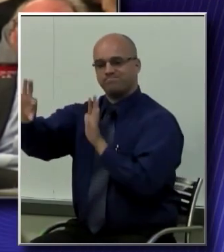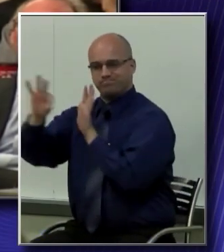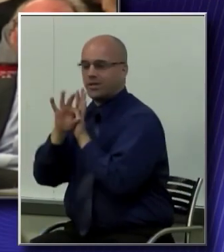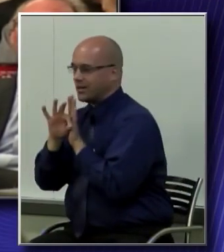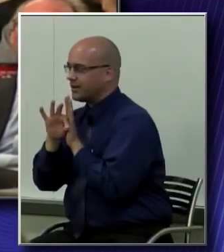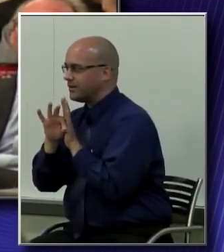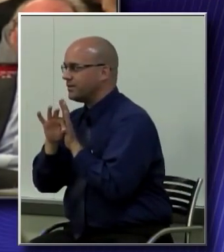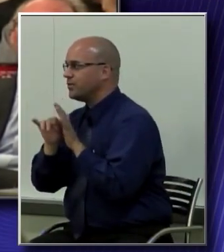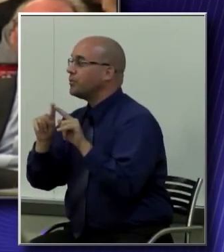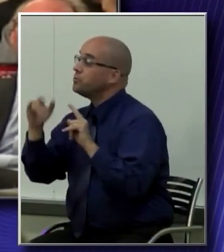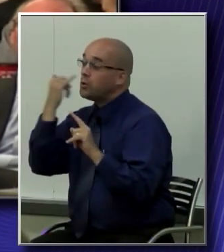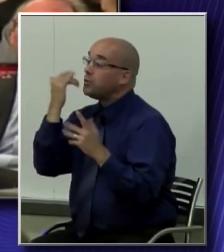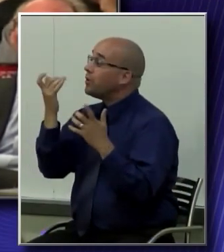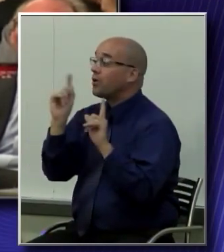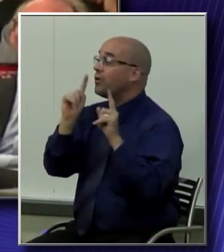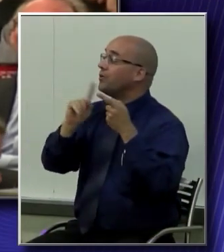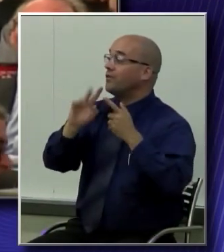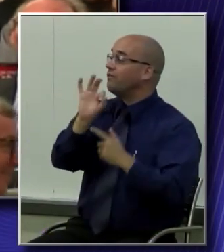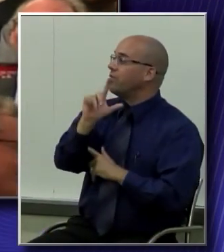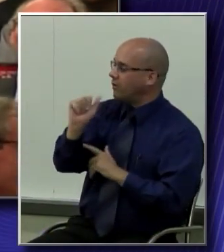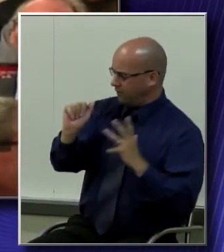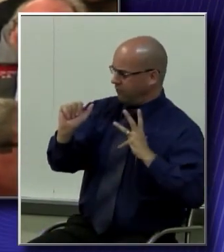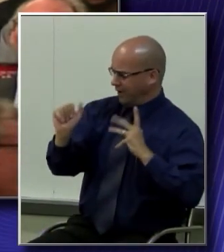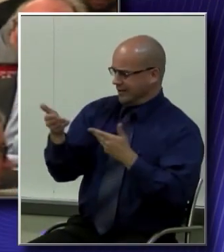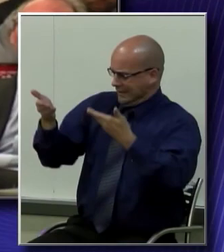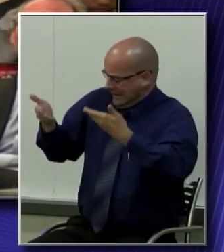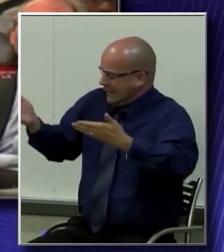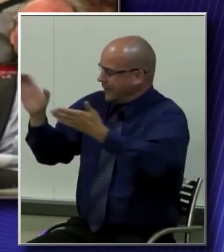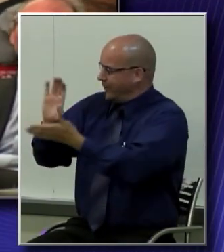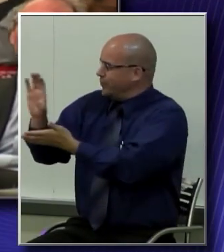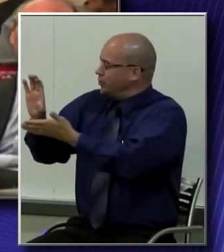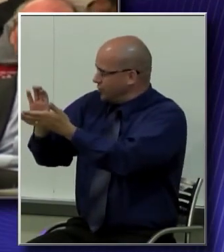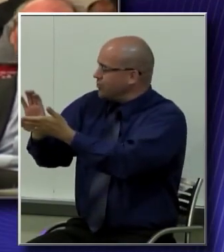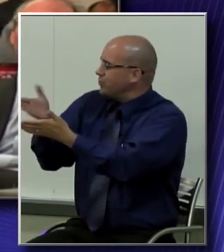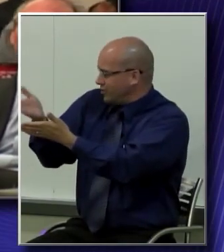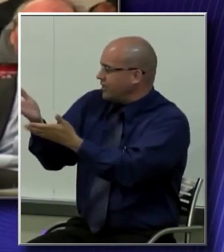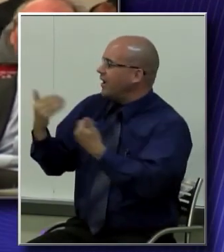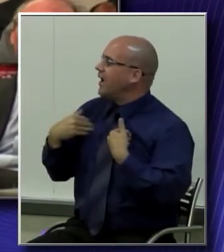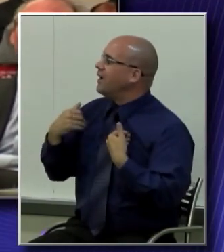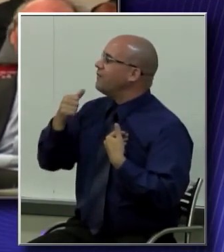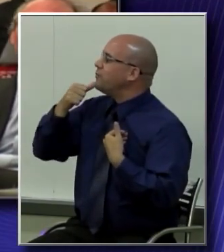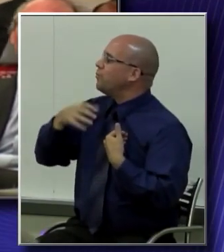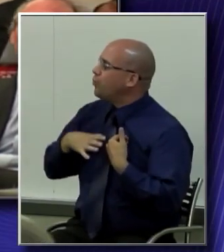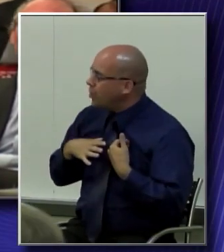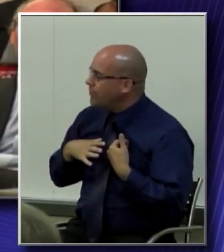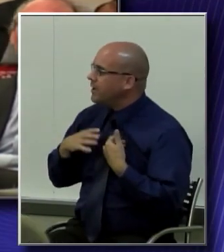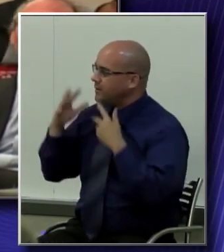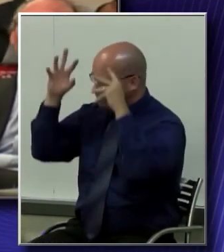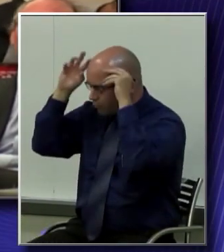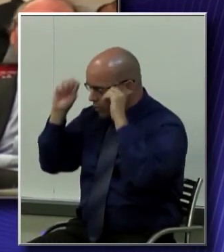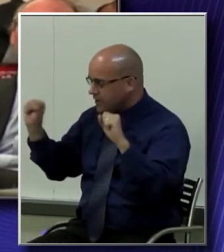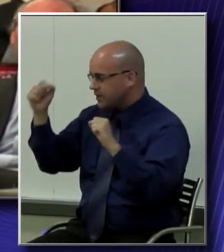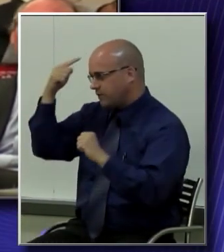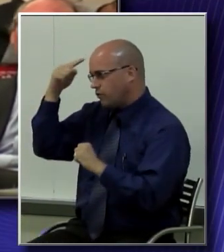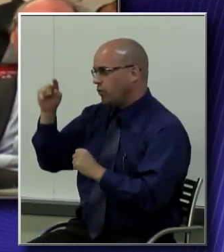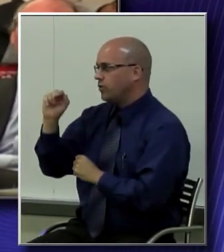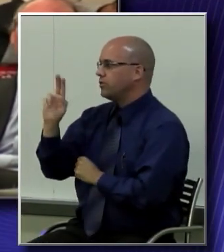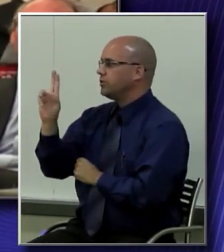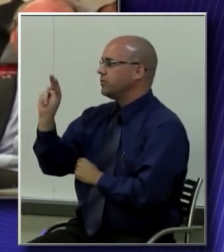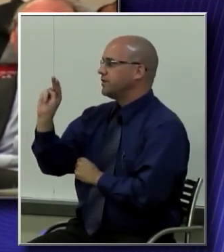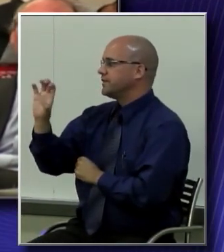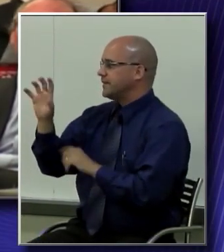can come to Central and find the female president for the UNC